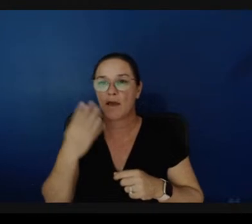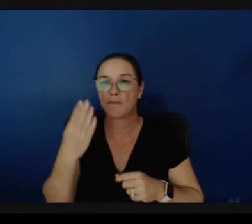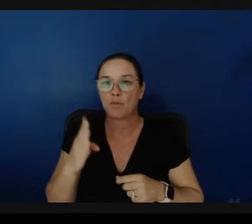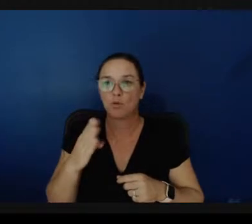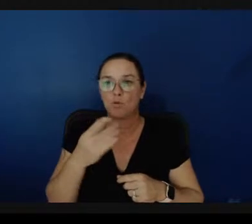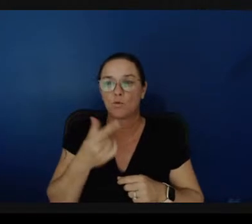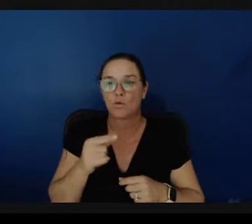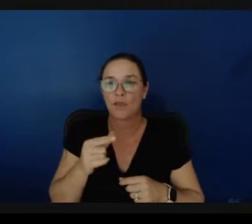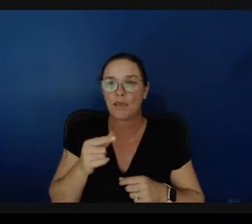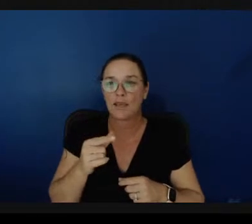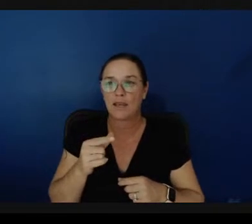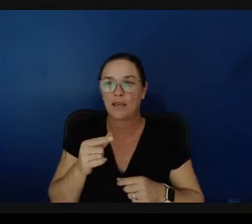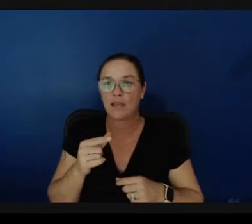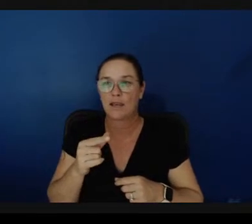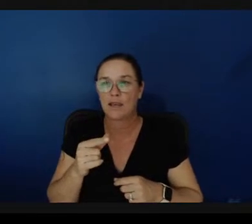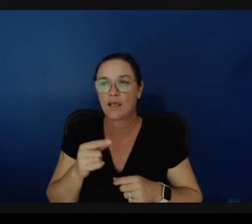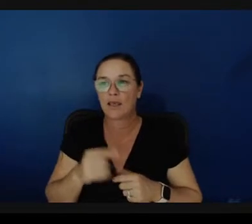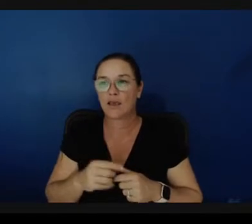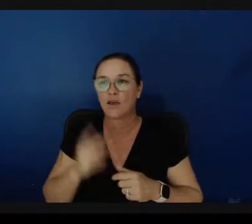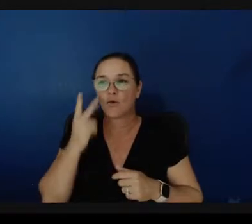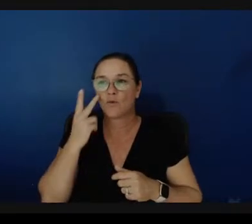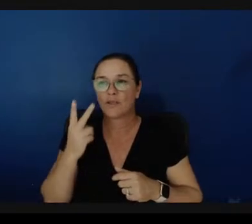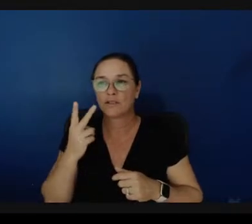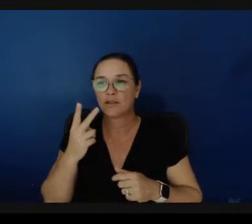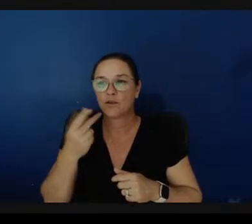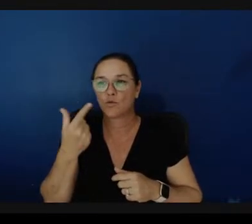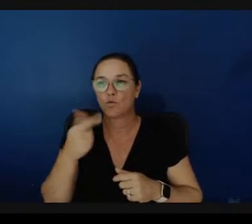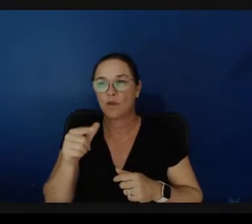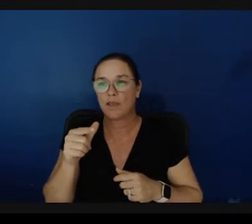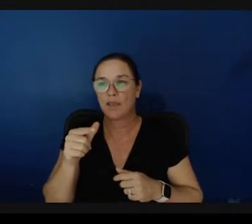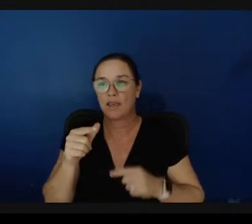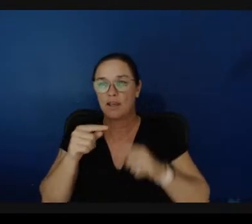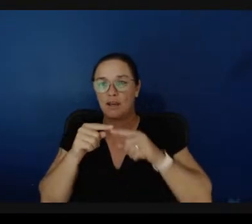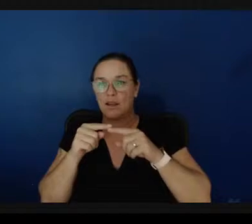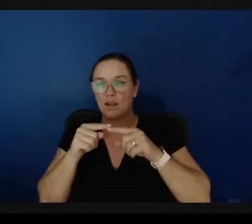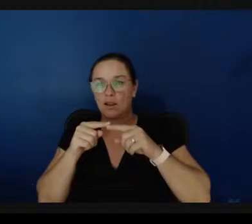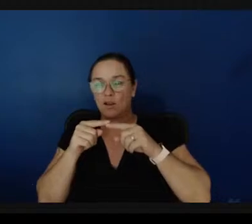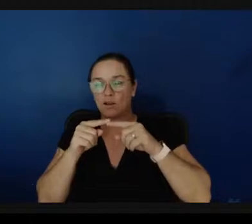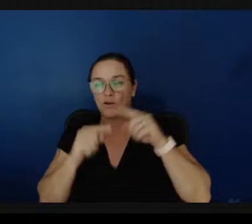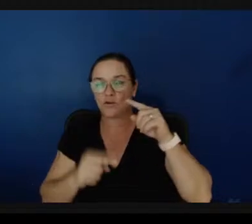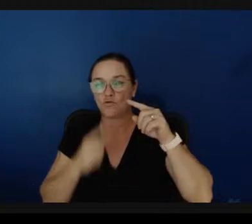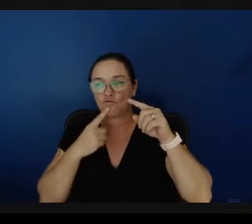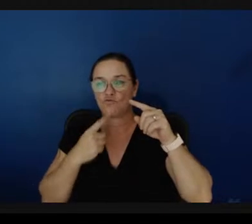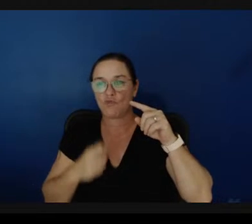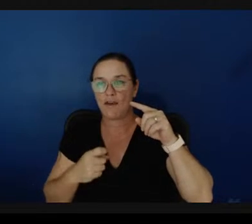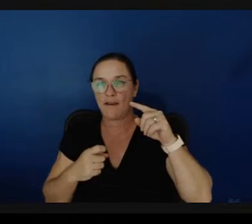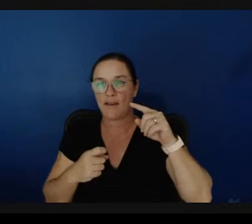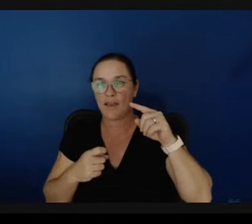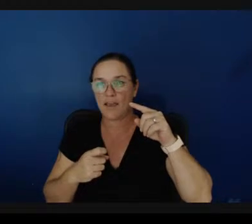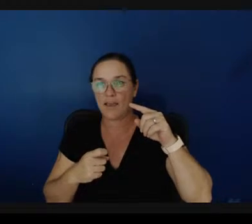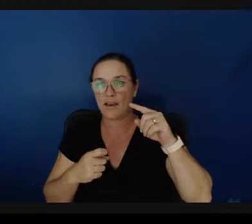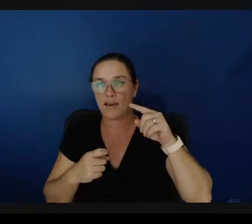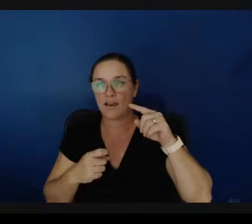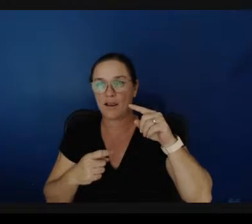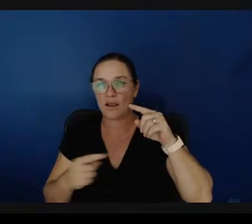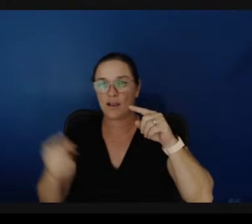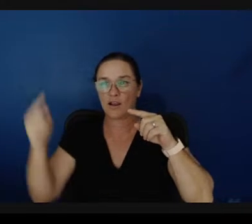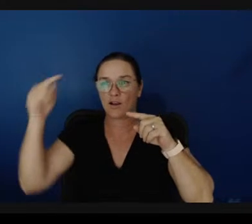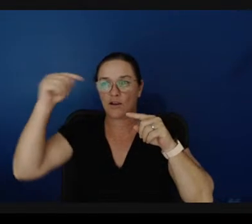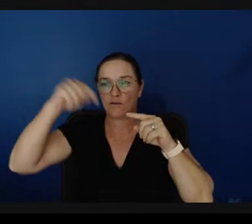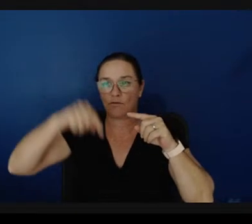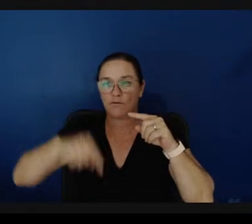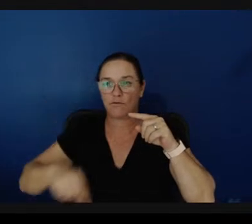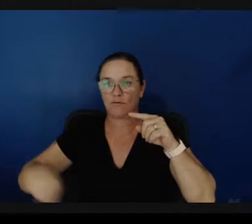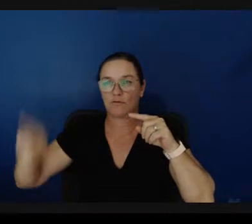green. And if we look here, we see green to red, continuing to blue, continuing to green.